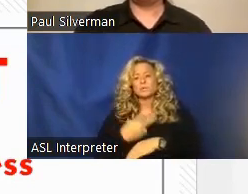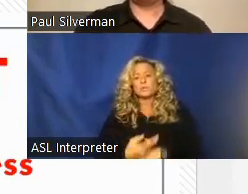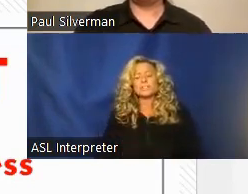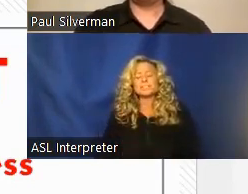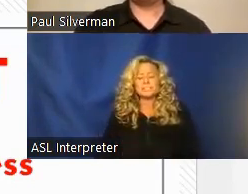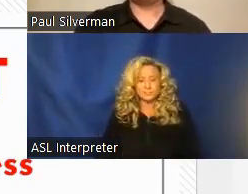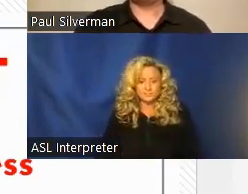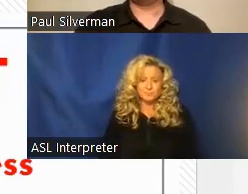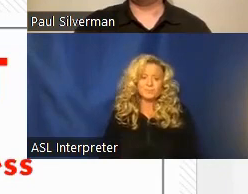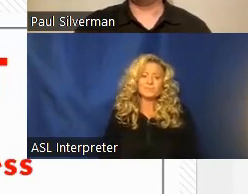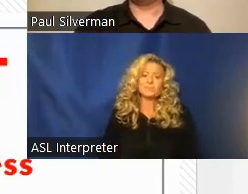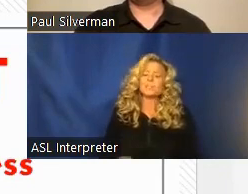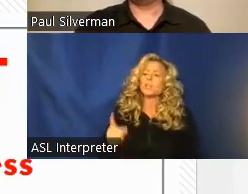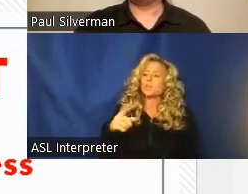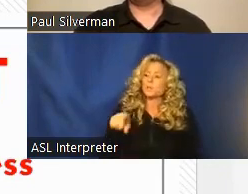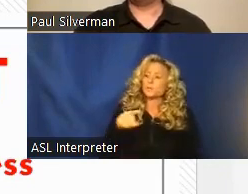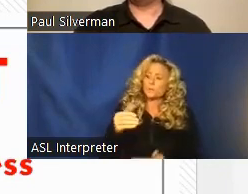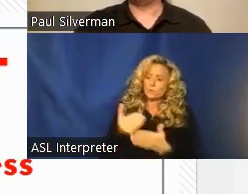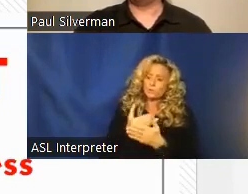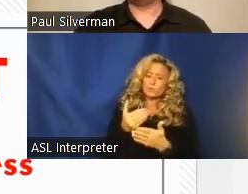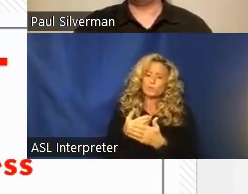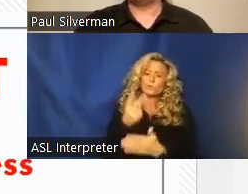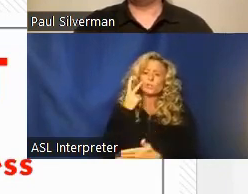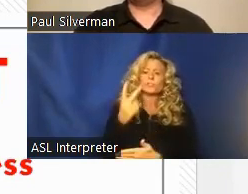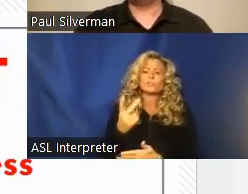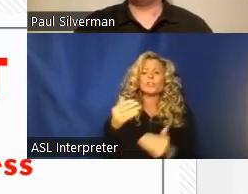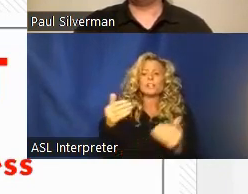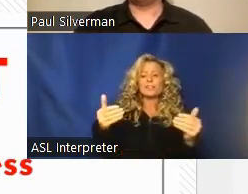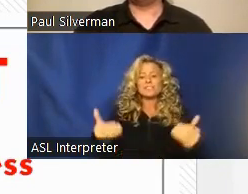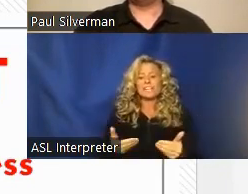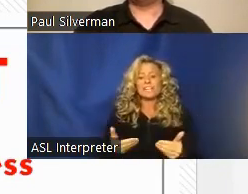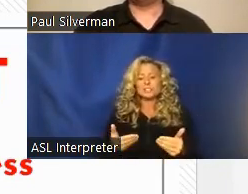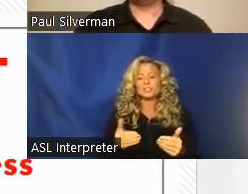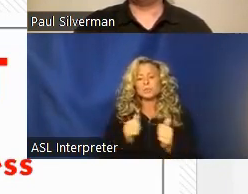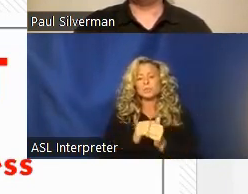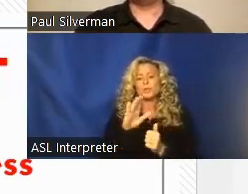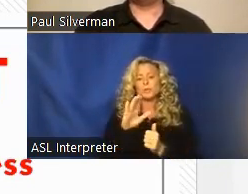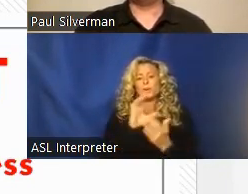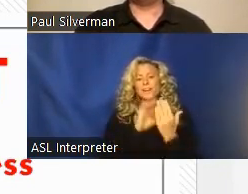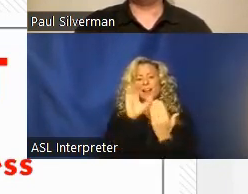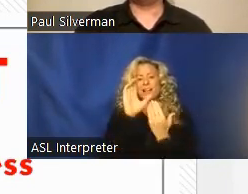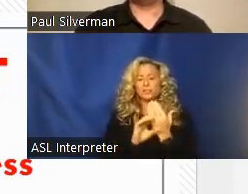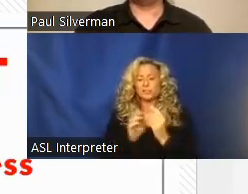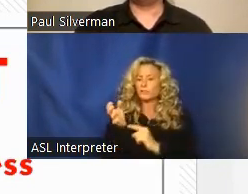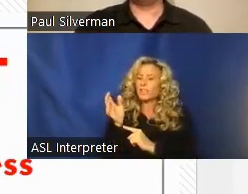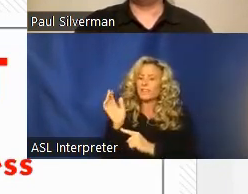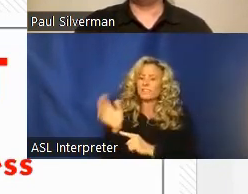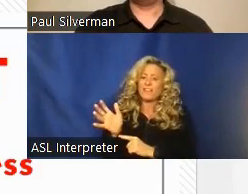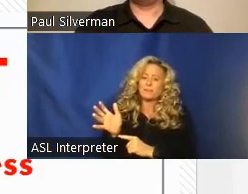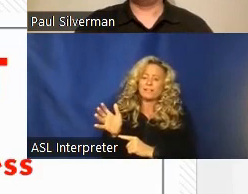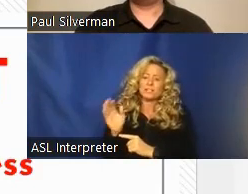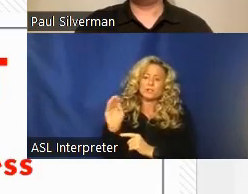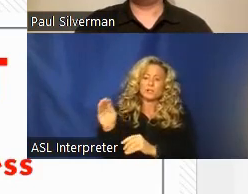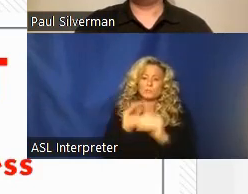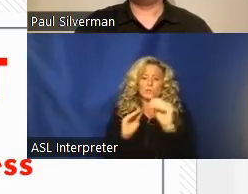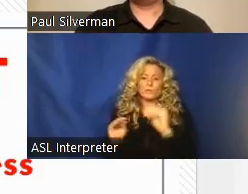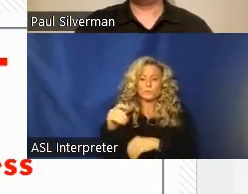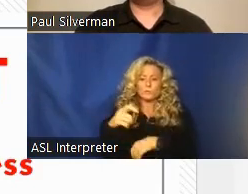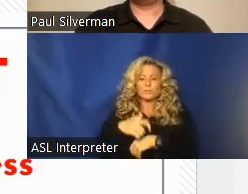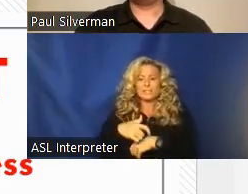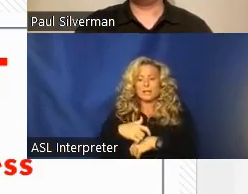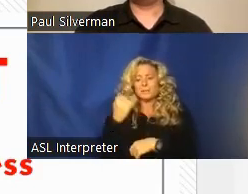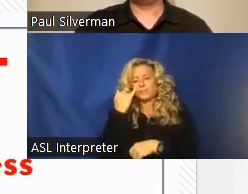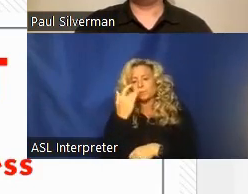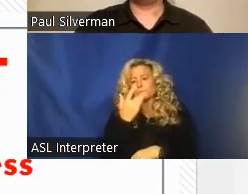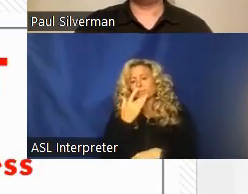those who are new to us, you can look for an invitation on your calendar for 5 minutes, and you can always move the time if you